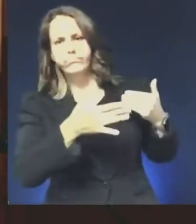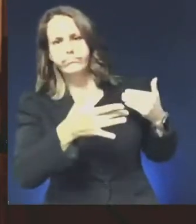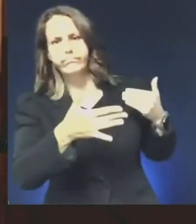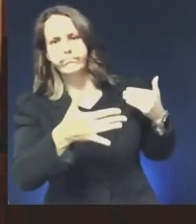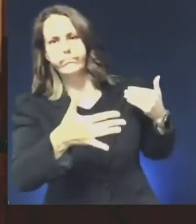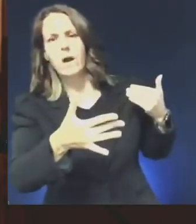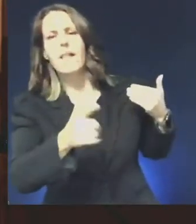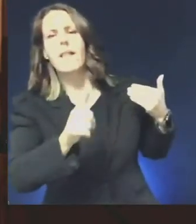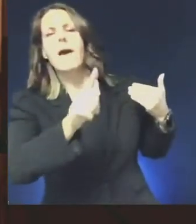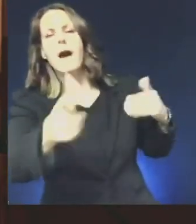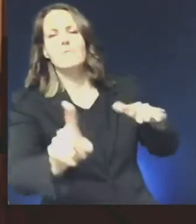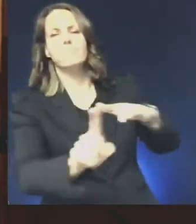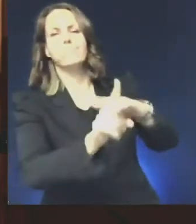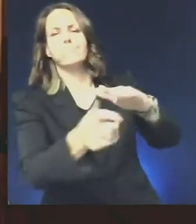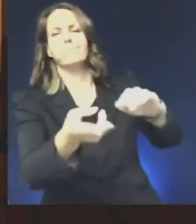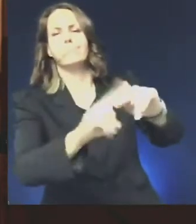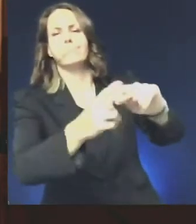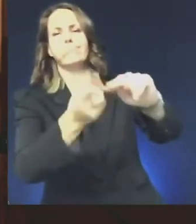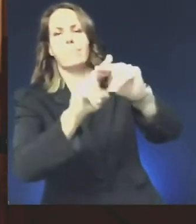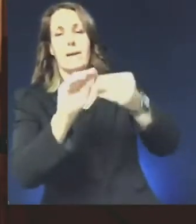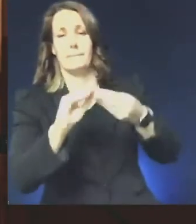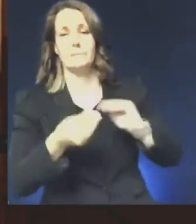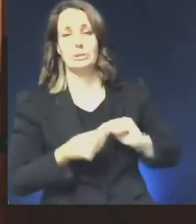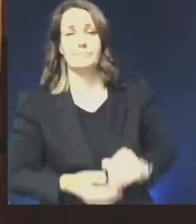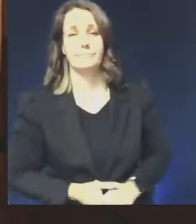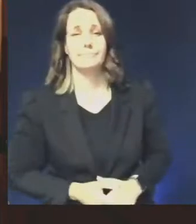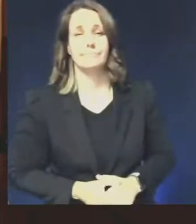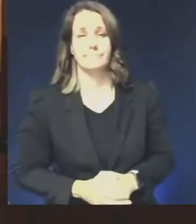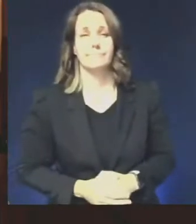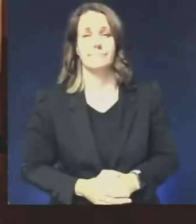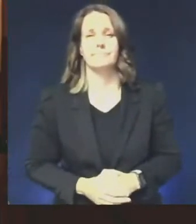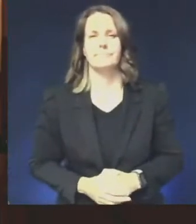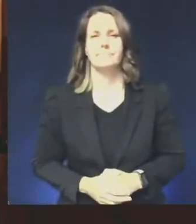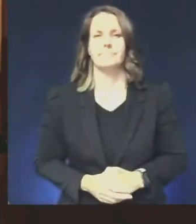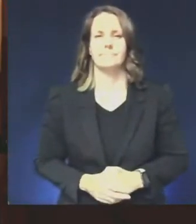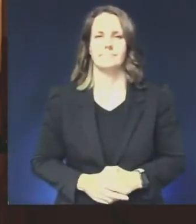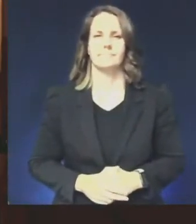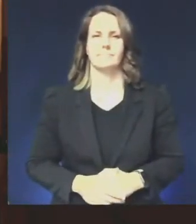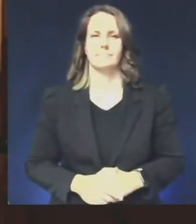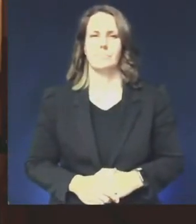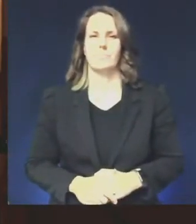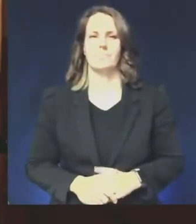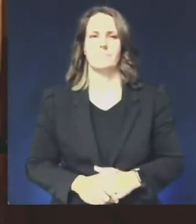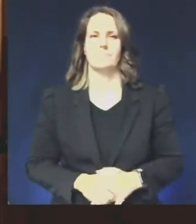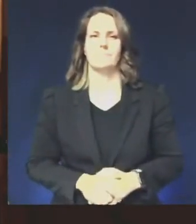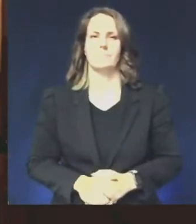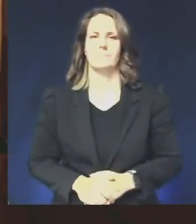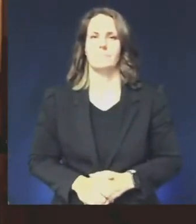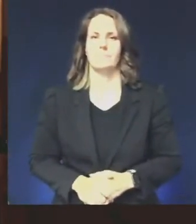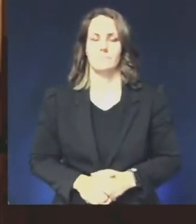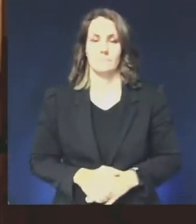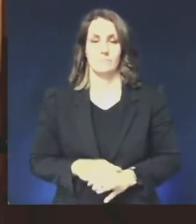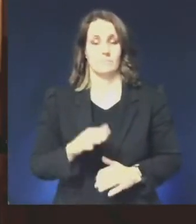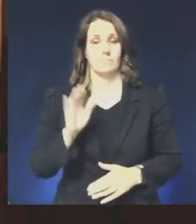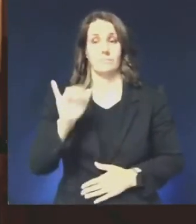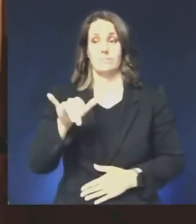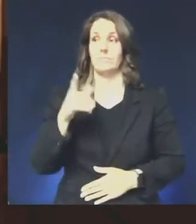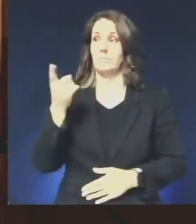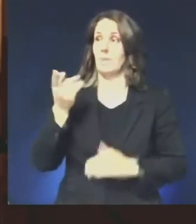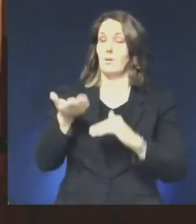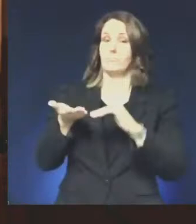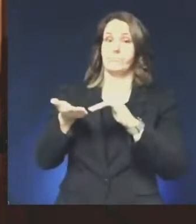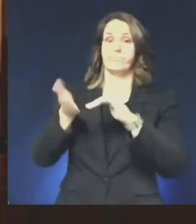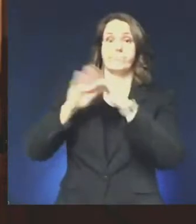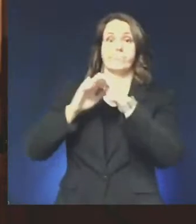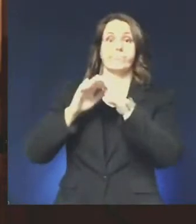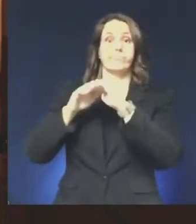death is not the only indicator of the consequences of COVID-19 that we should look at. We are deeply